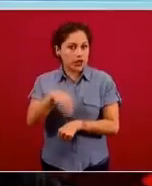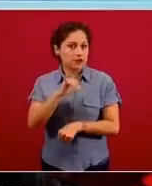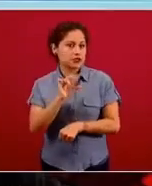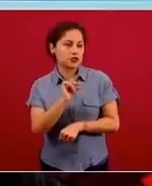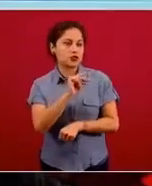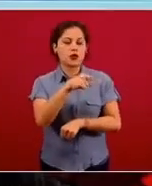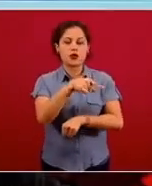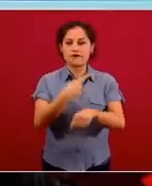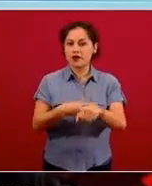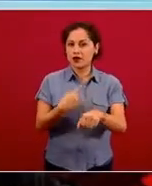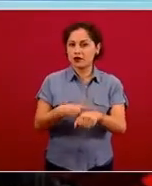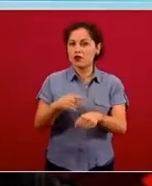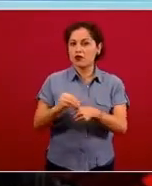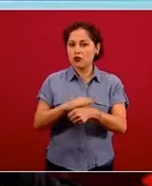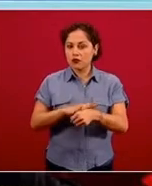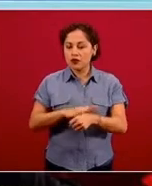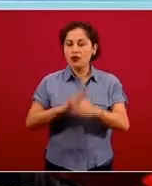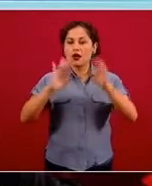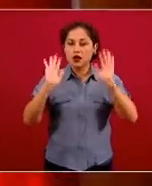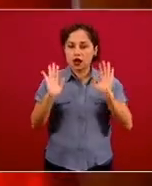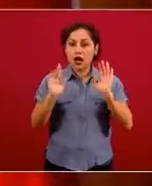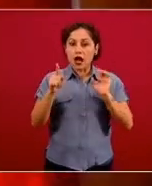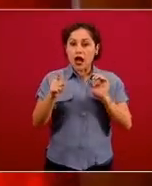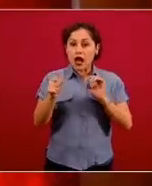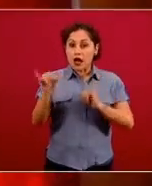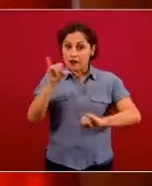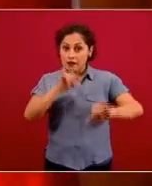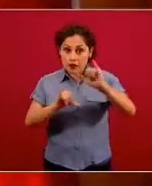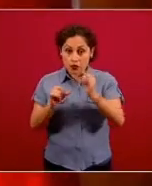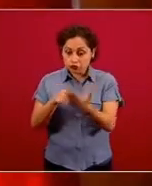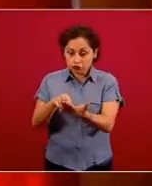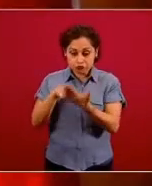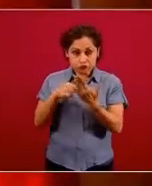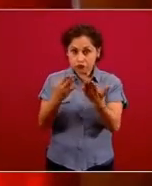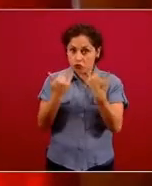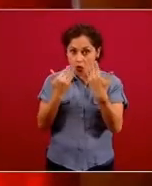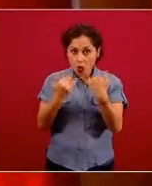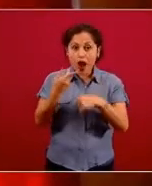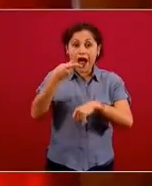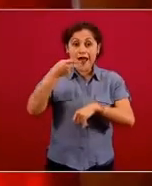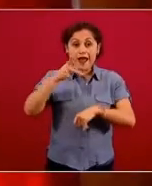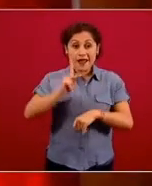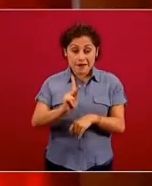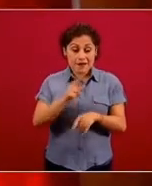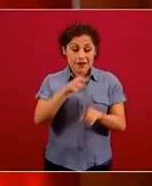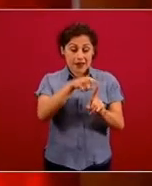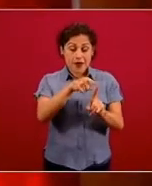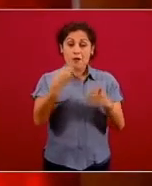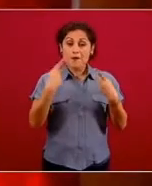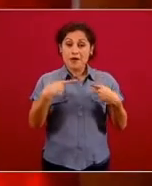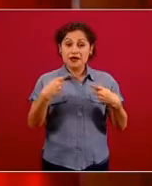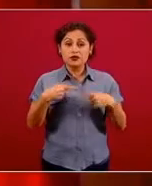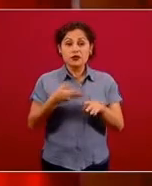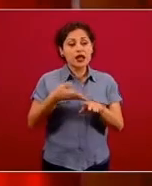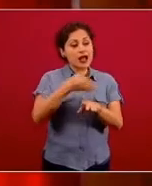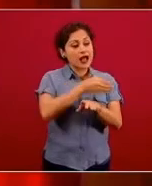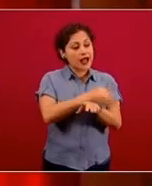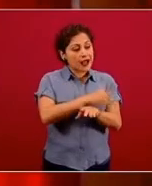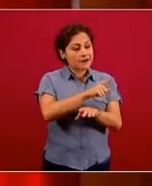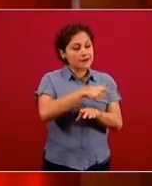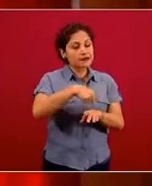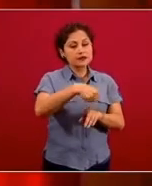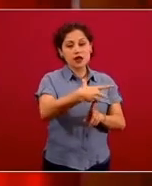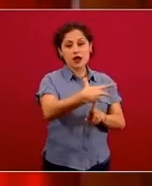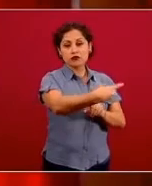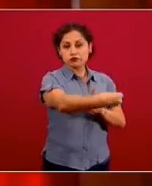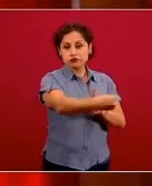tested, we have a protocol that states that then a clinical diagnosis can be considered as